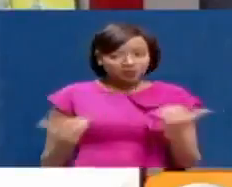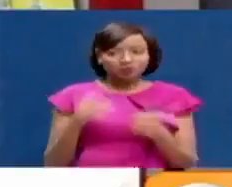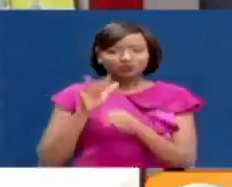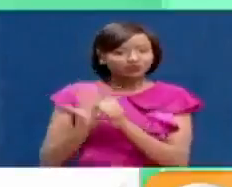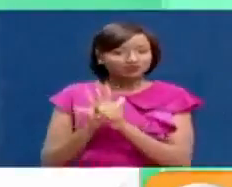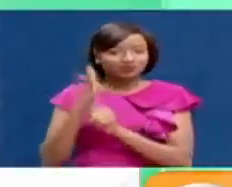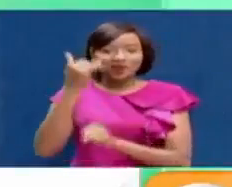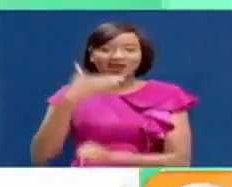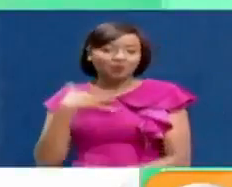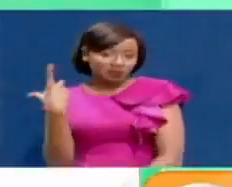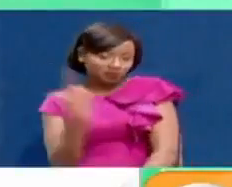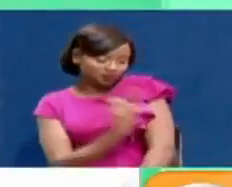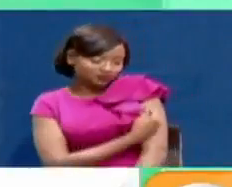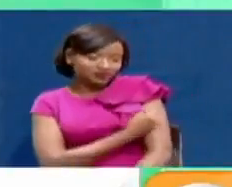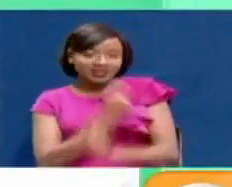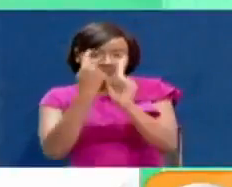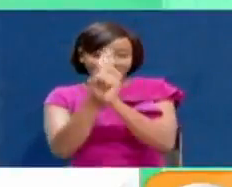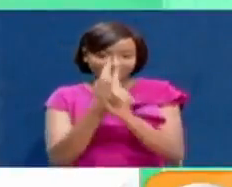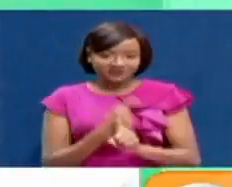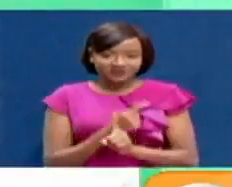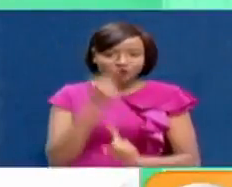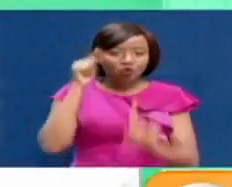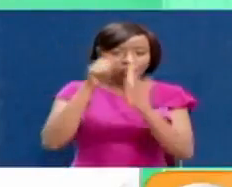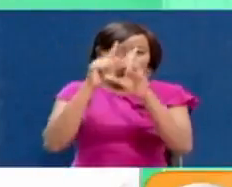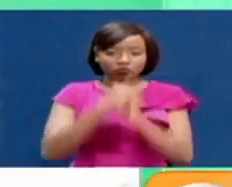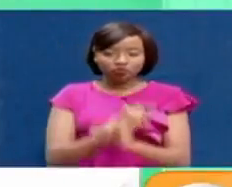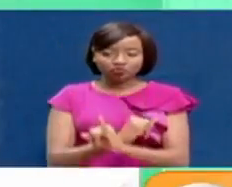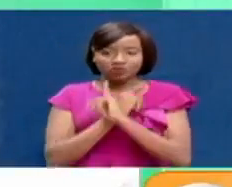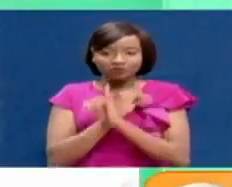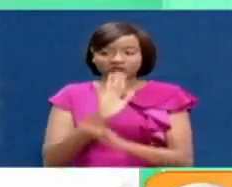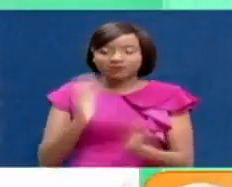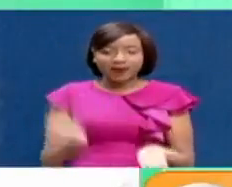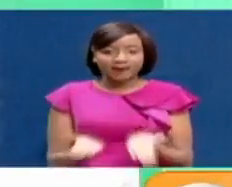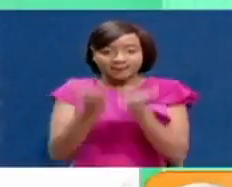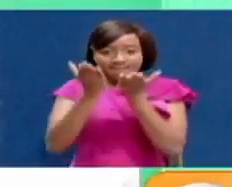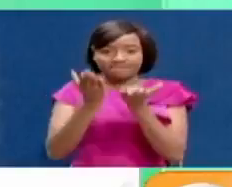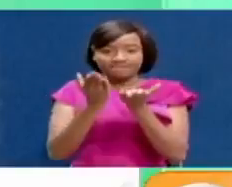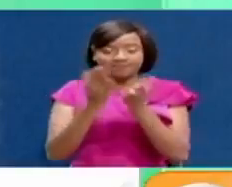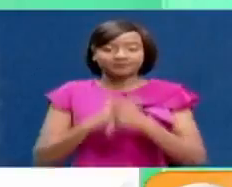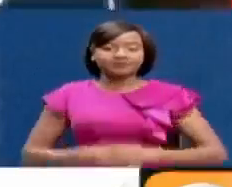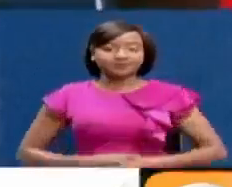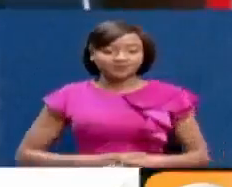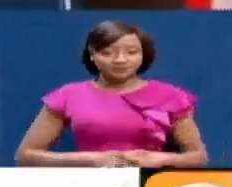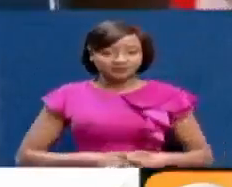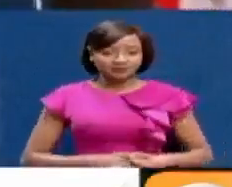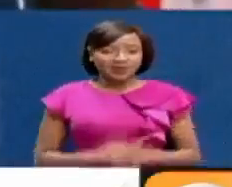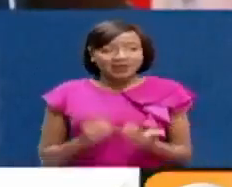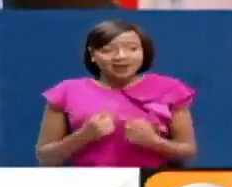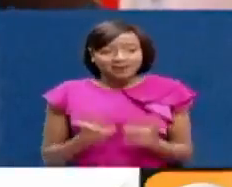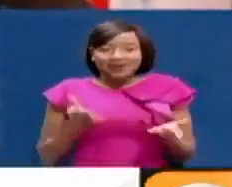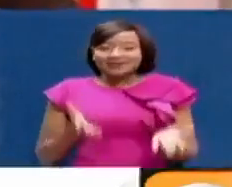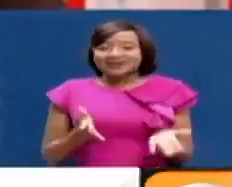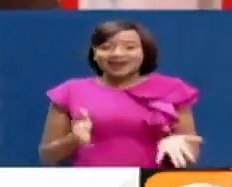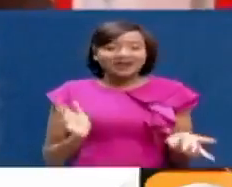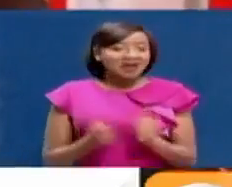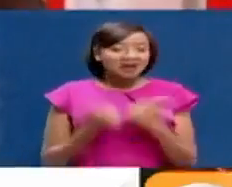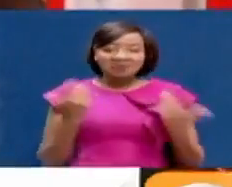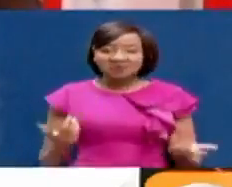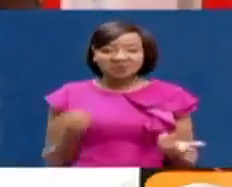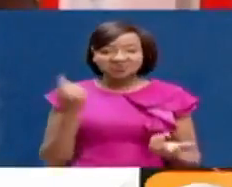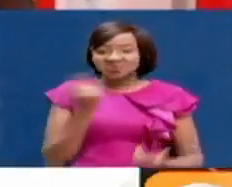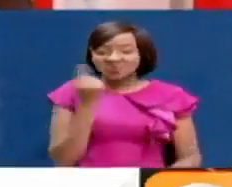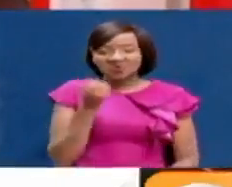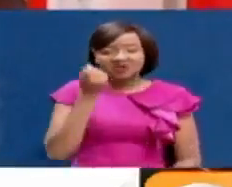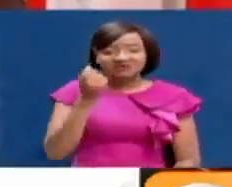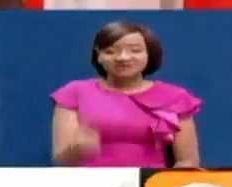different vaccines recommended for boosting their immunity against many preventable diseases. But now, there is only a